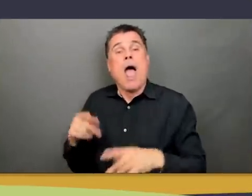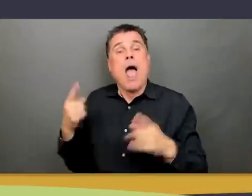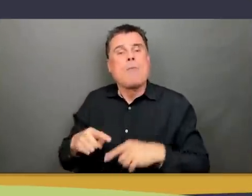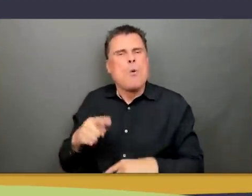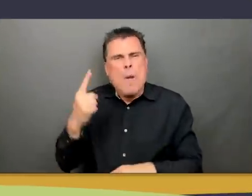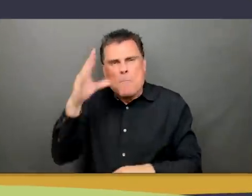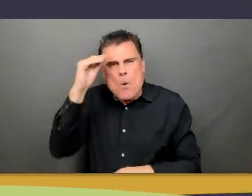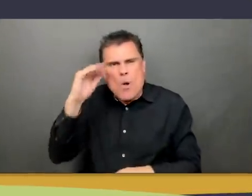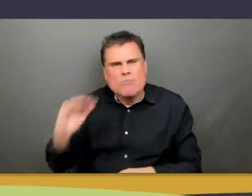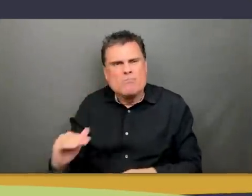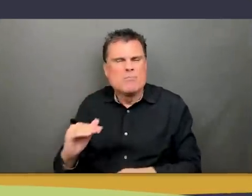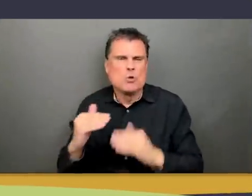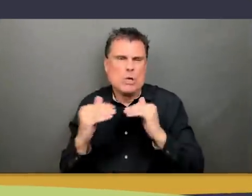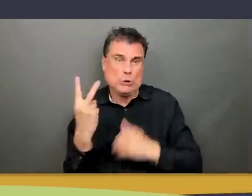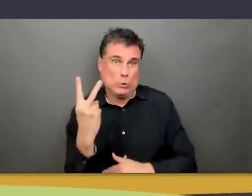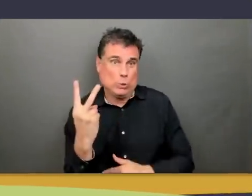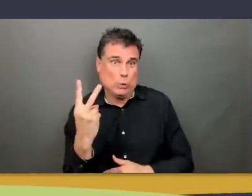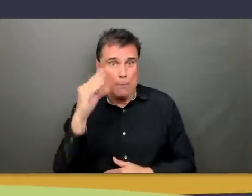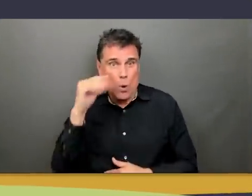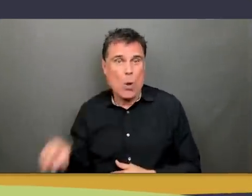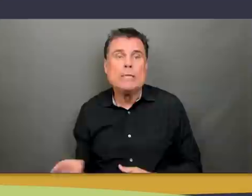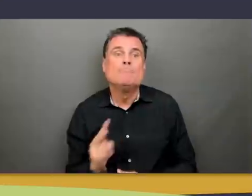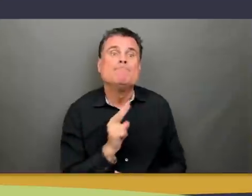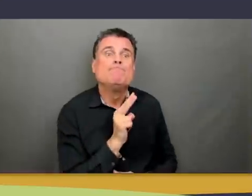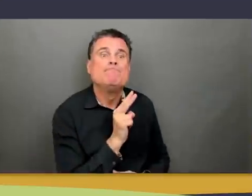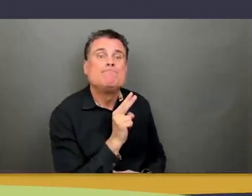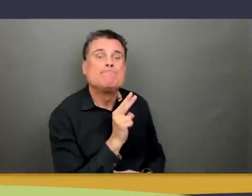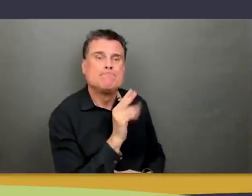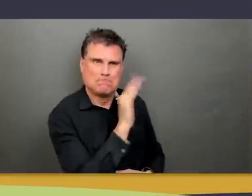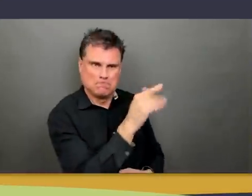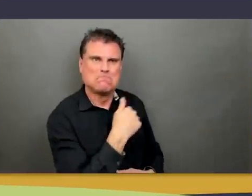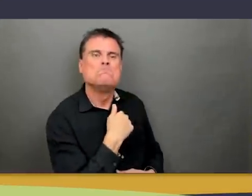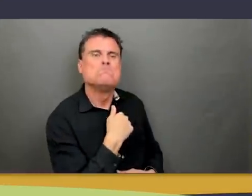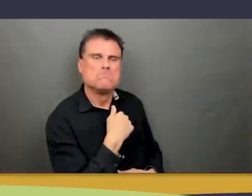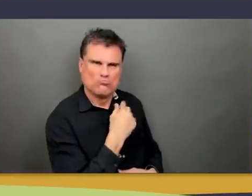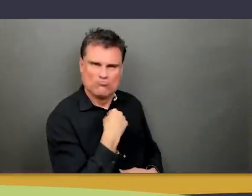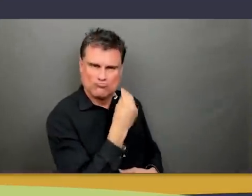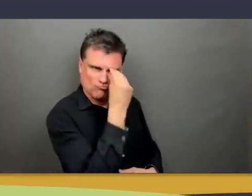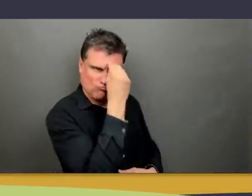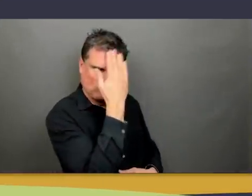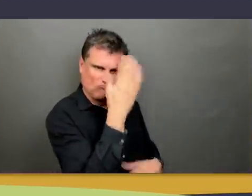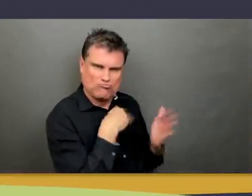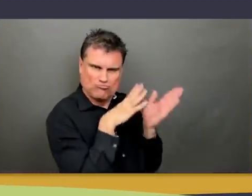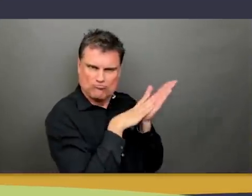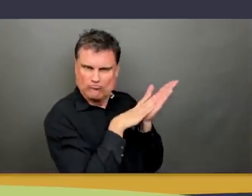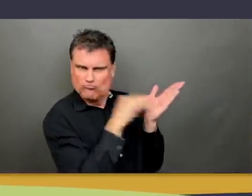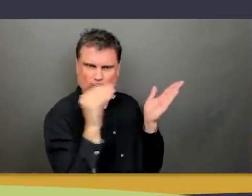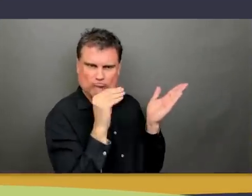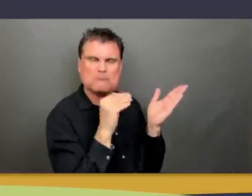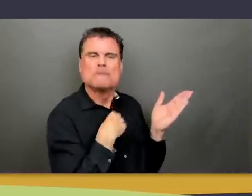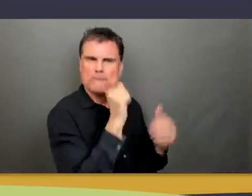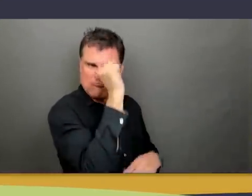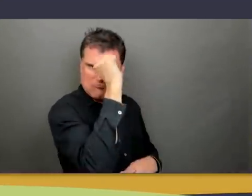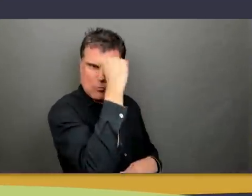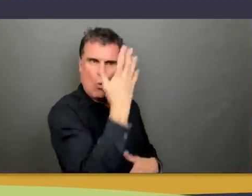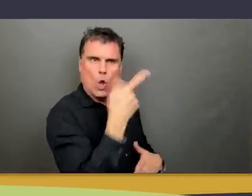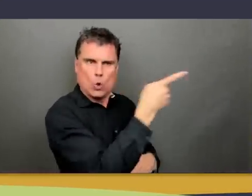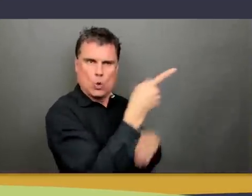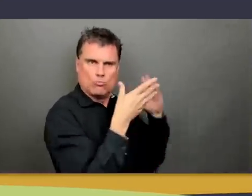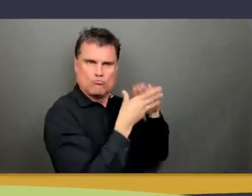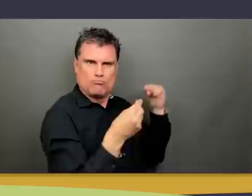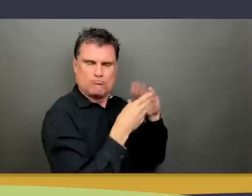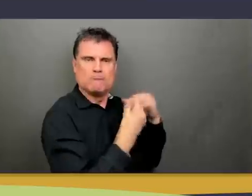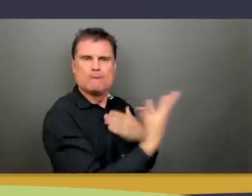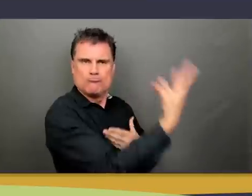that home and be the witness that I am, because that's what we are, witnesses to our culture, and share it with my mom and dad and my grandparents, and this will never